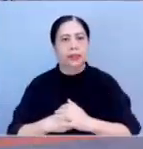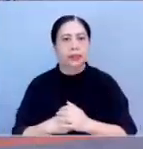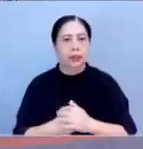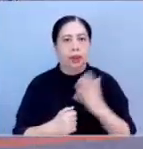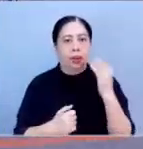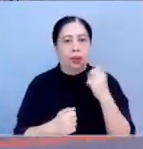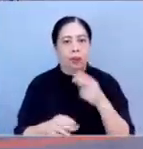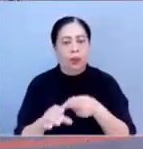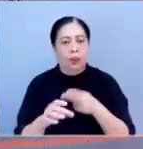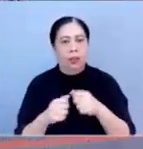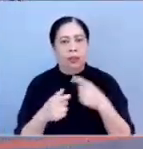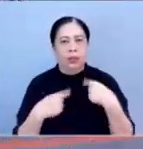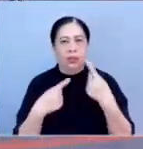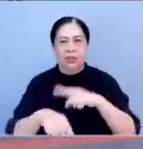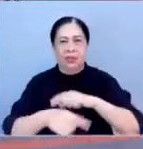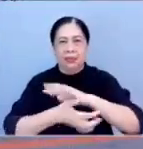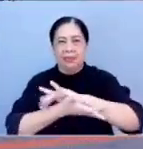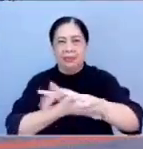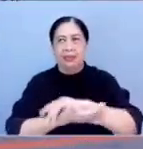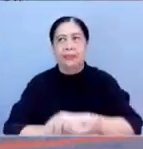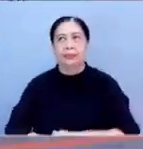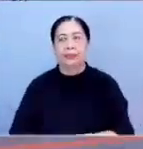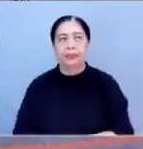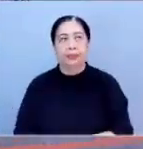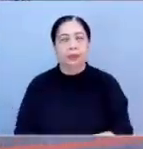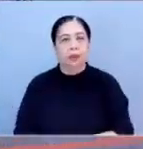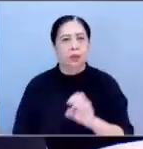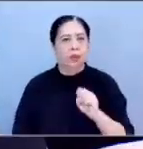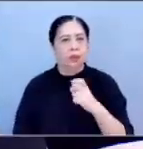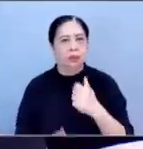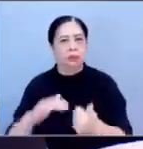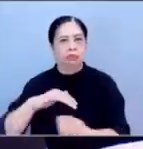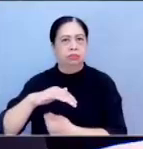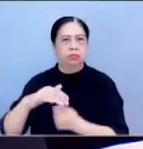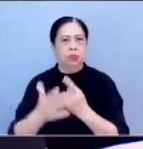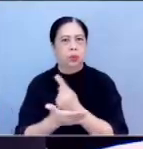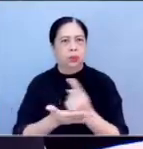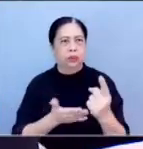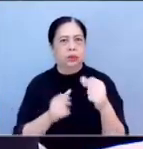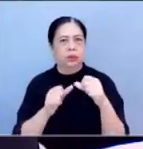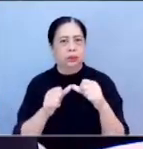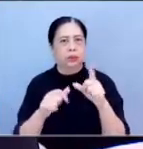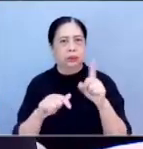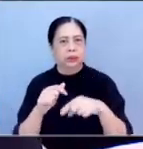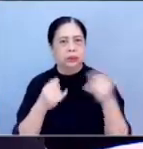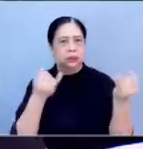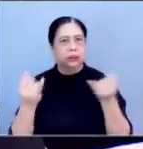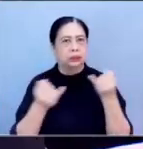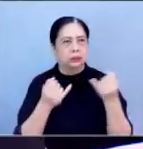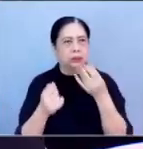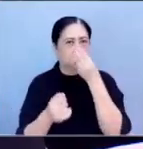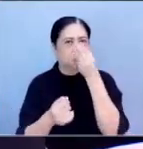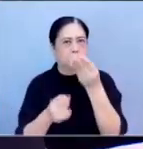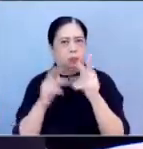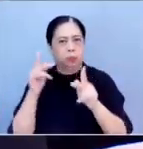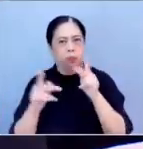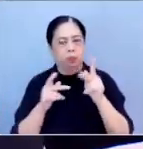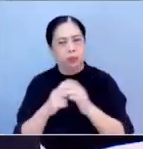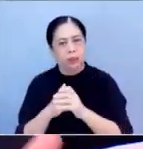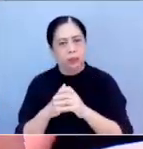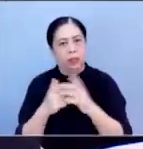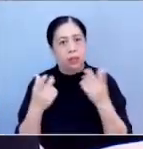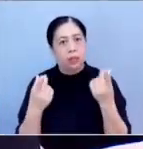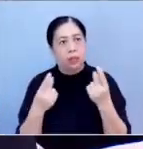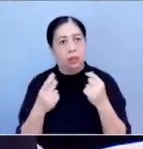because it was during the pandemic. Mm-hmm. And so we were isolated for weeks on end. We couldn't like be around people. Right. And I ended up,